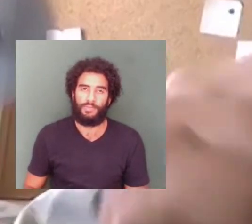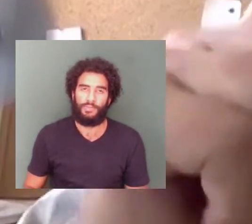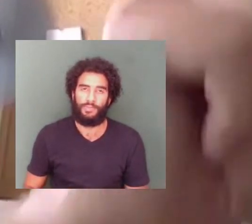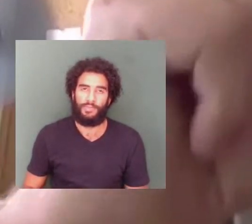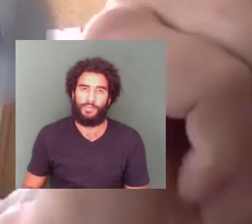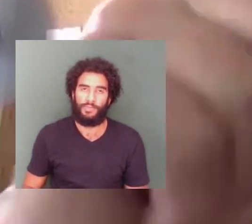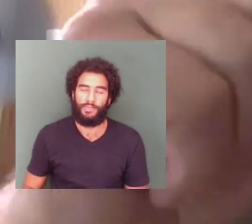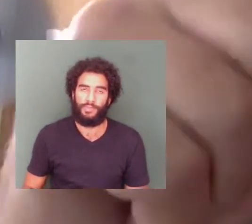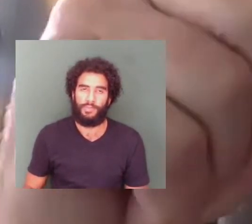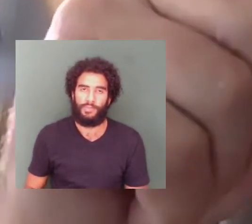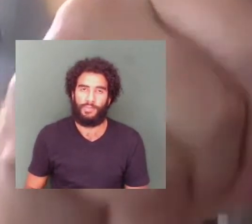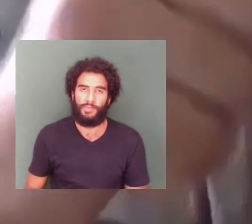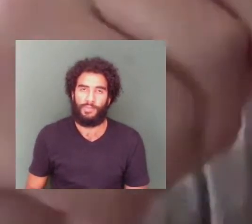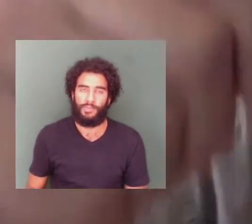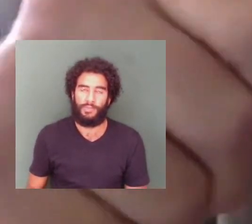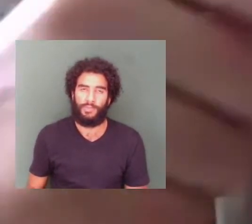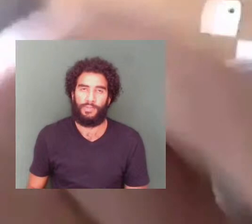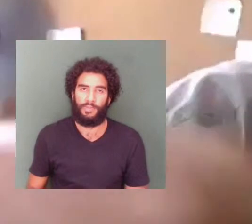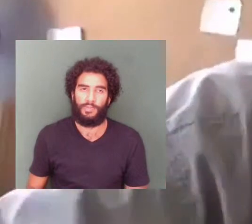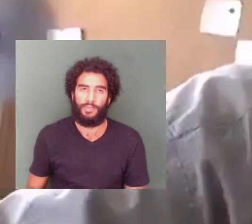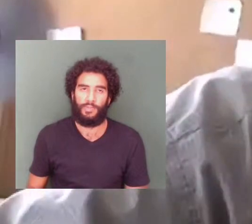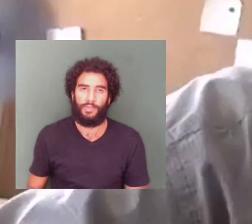these things. So